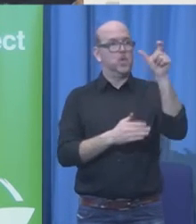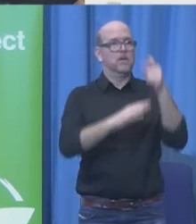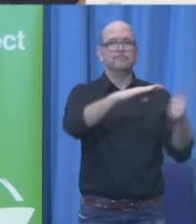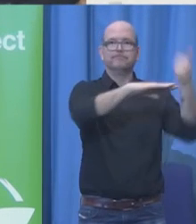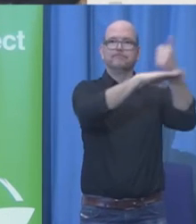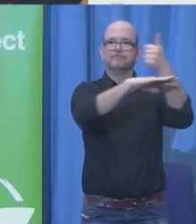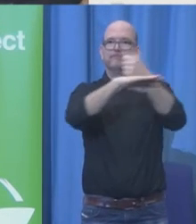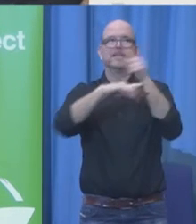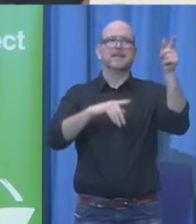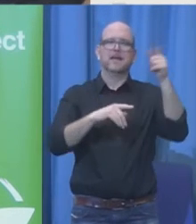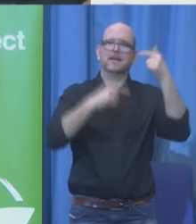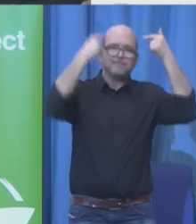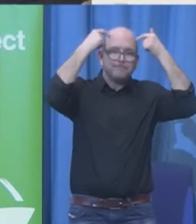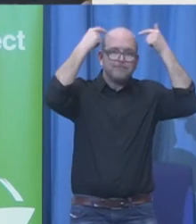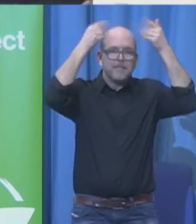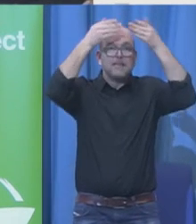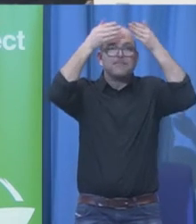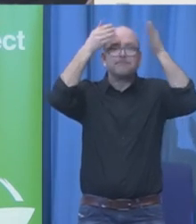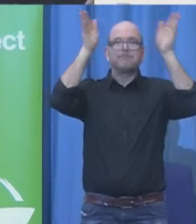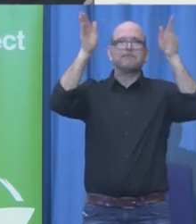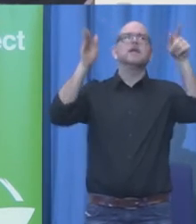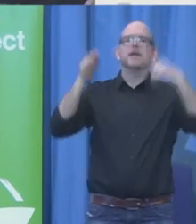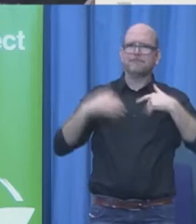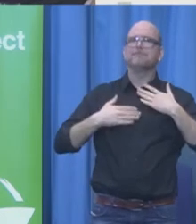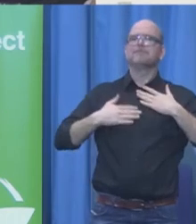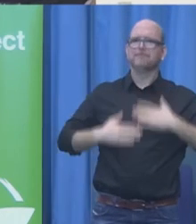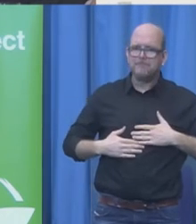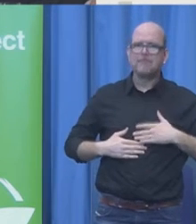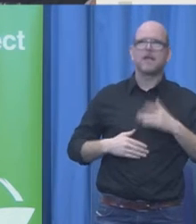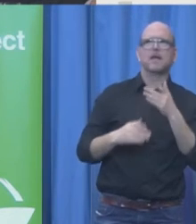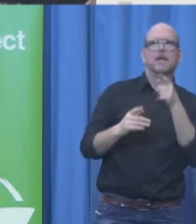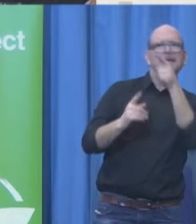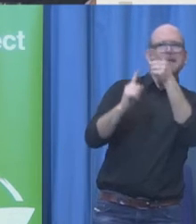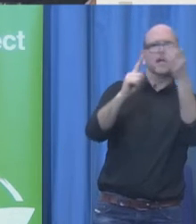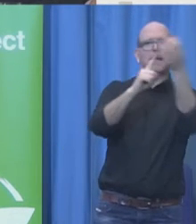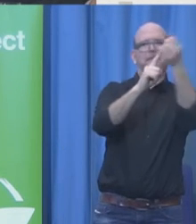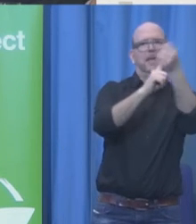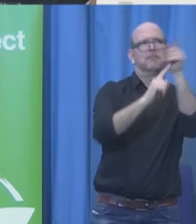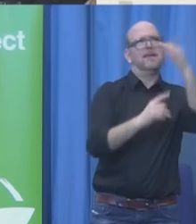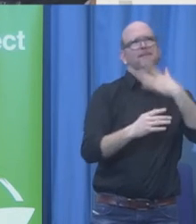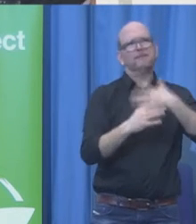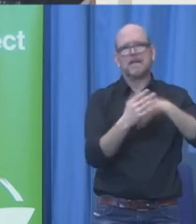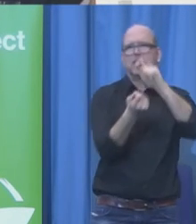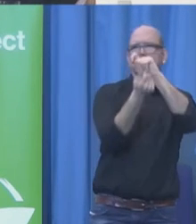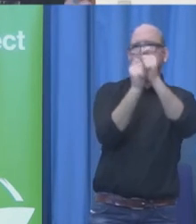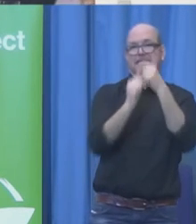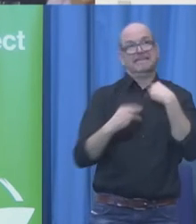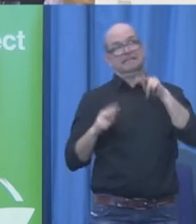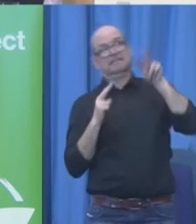not working and it's found not to be working in any year's time, I imagine it will be reviewed.